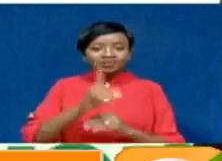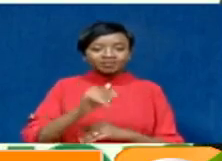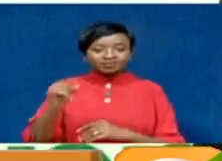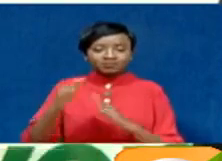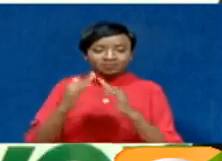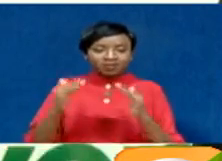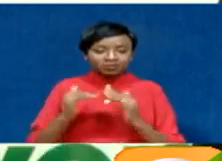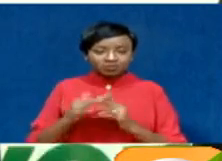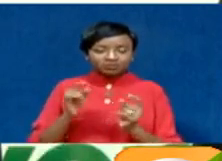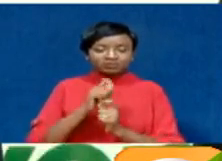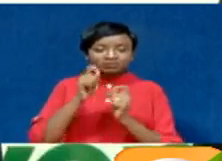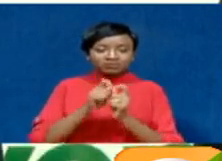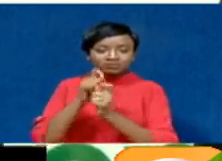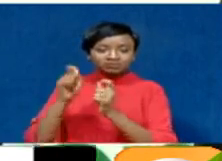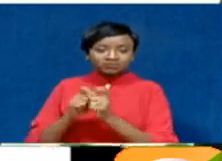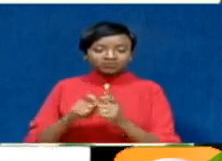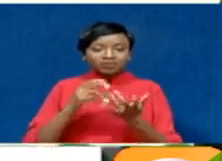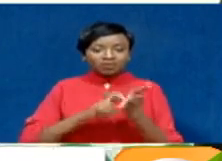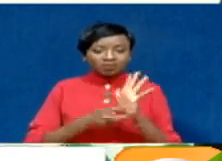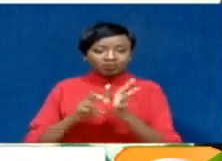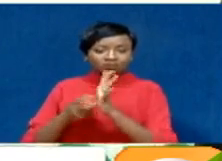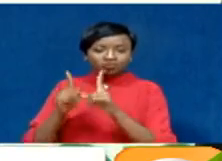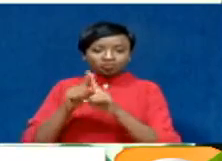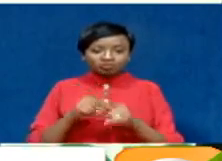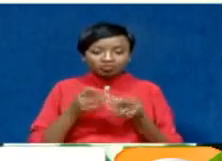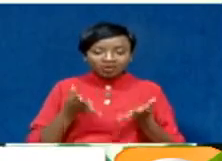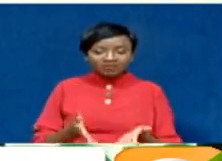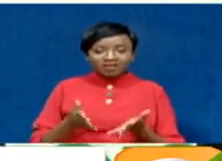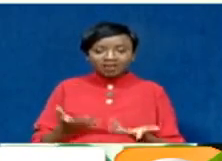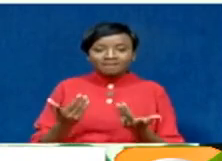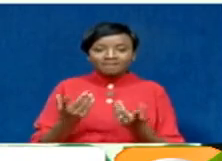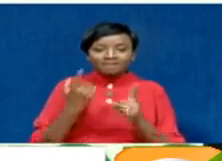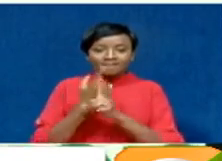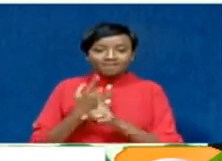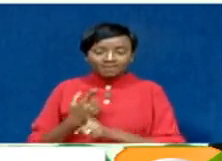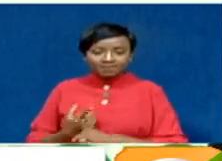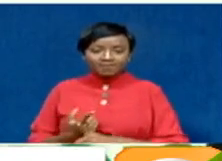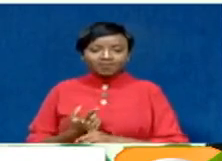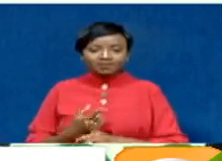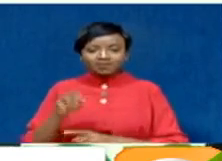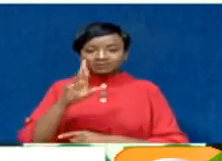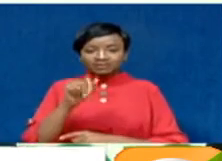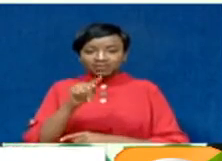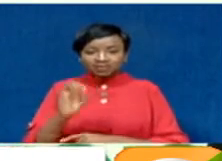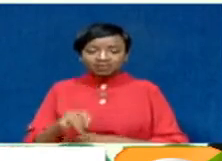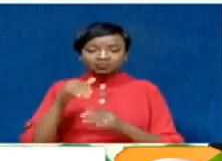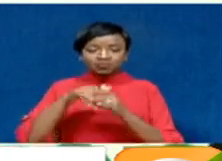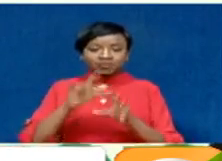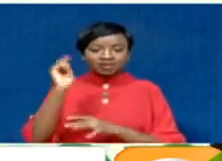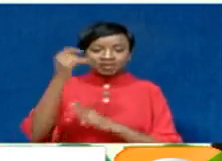mind projects, and the availability of mortgages at affordable rates with the Kenya